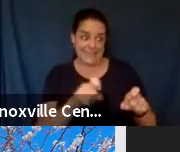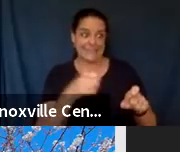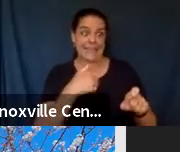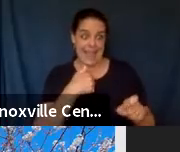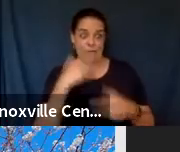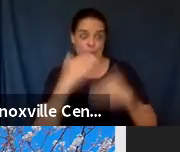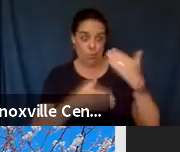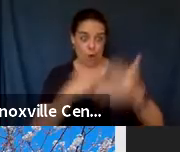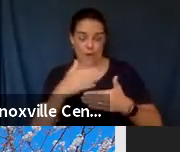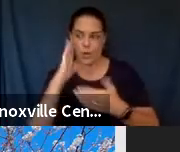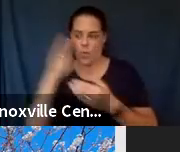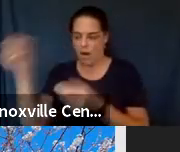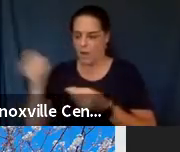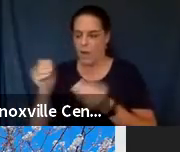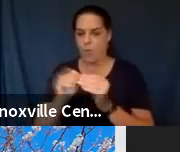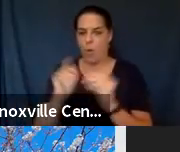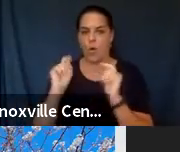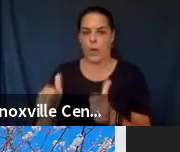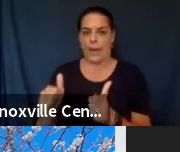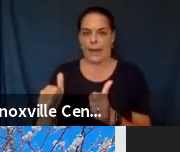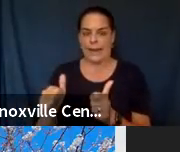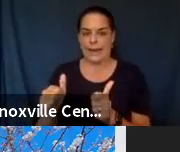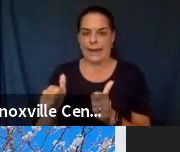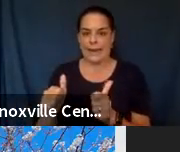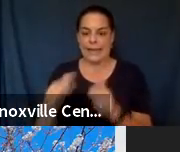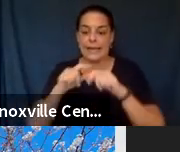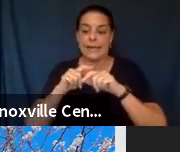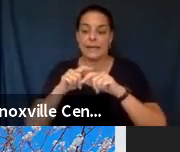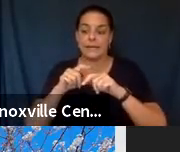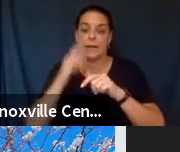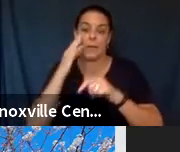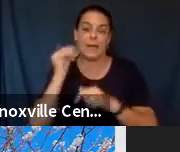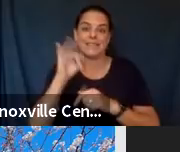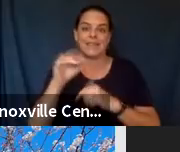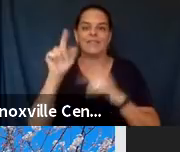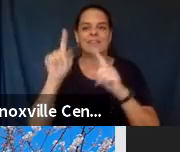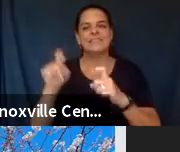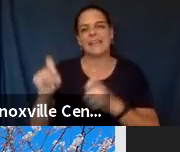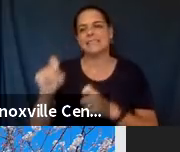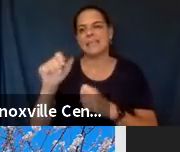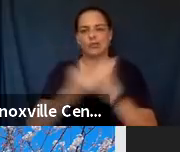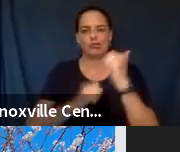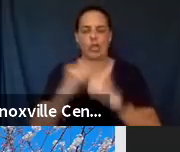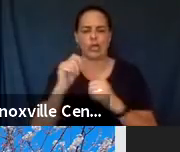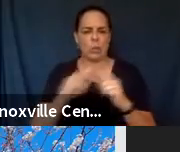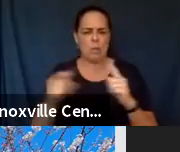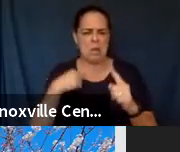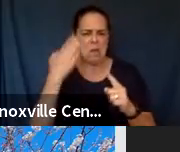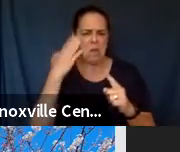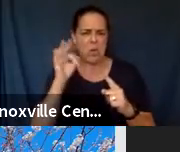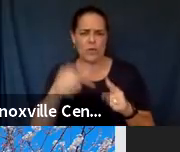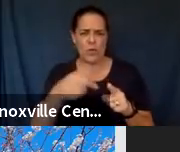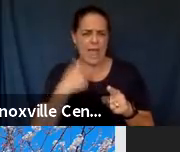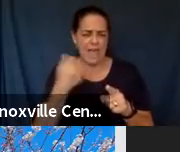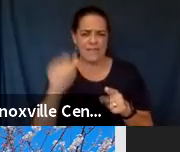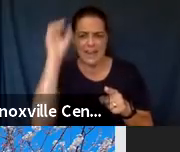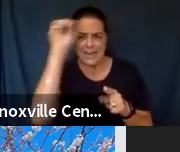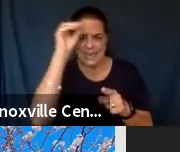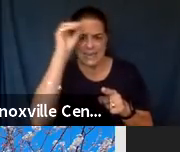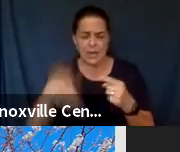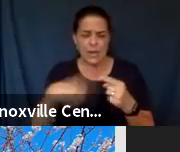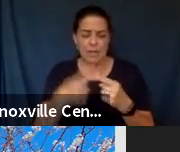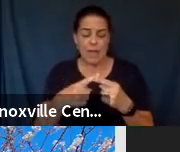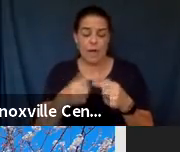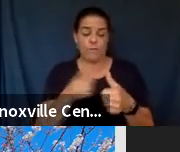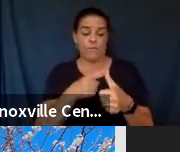will come back quicker based on the testing infrastructure. But I didn't know if you had an opinion about if, number